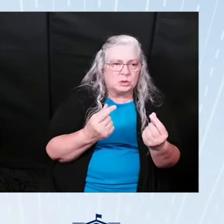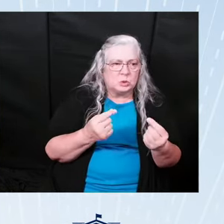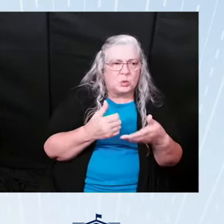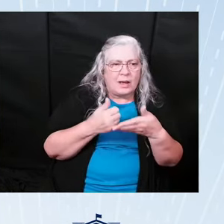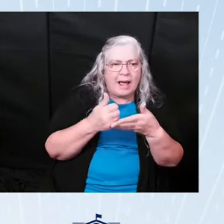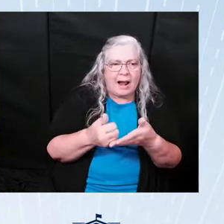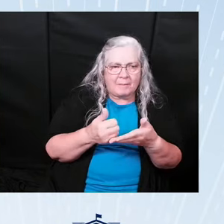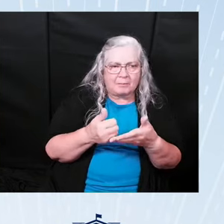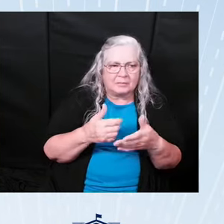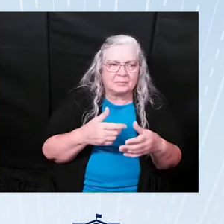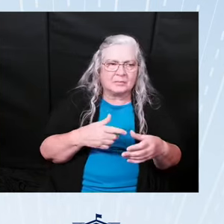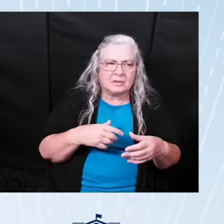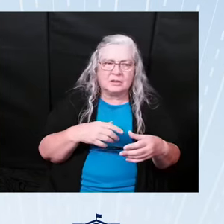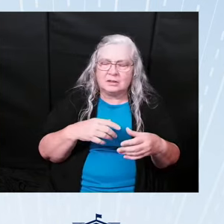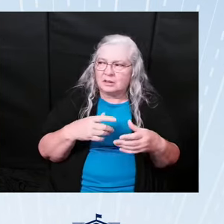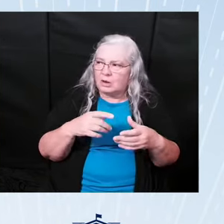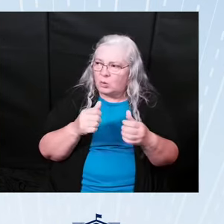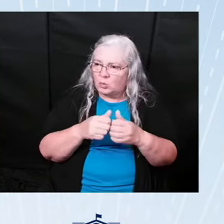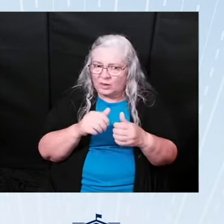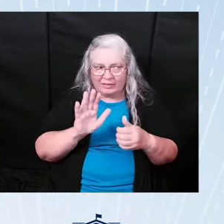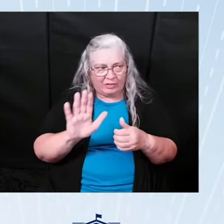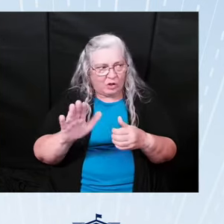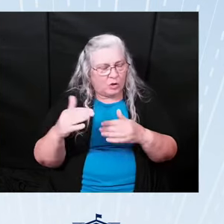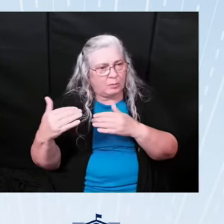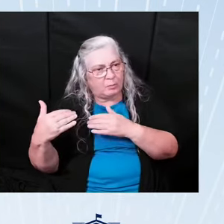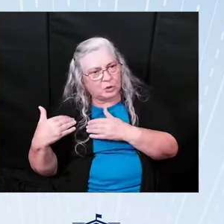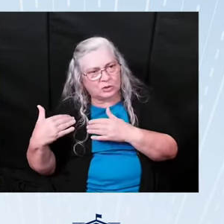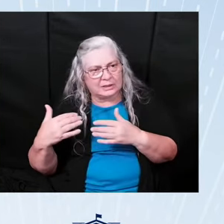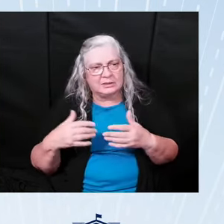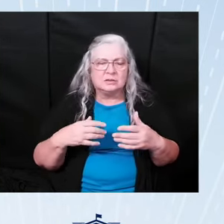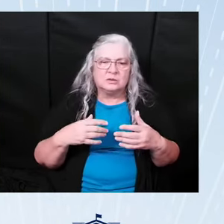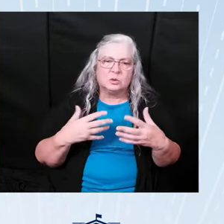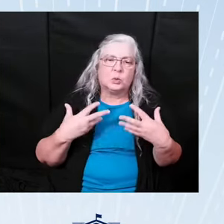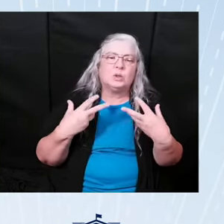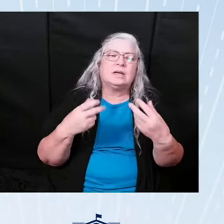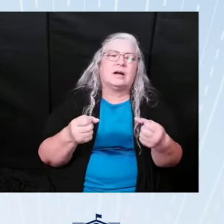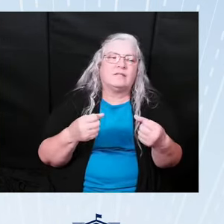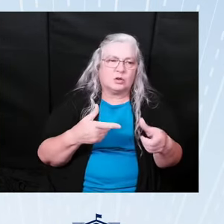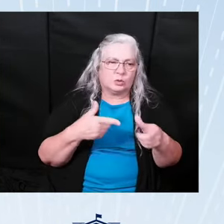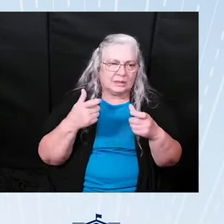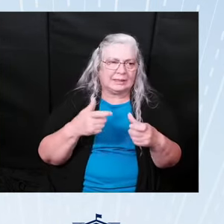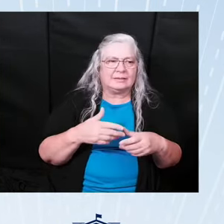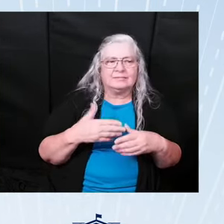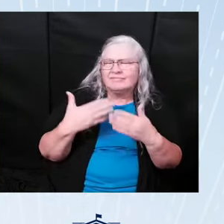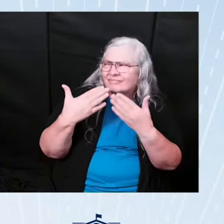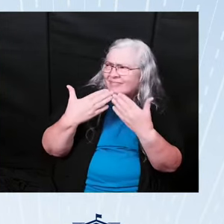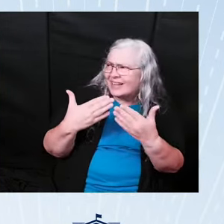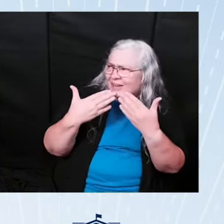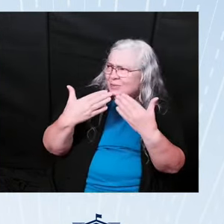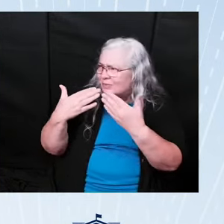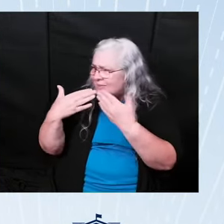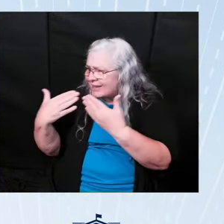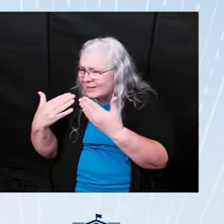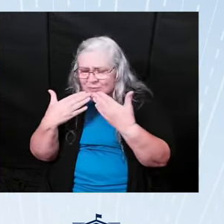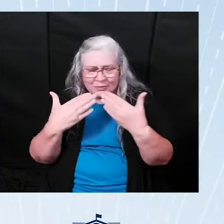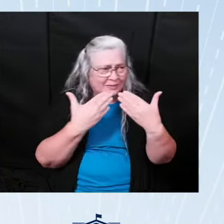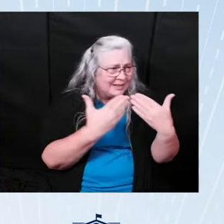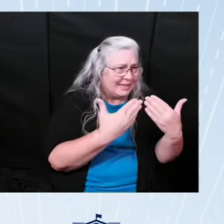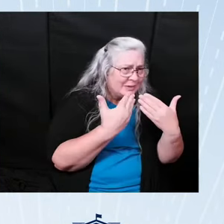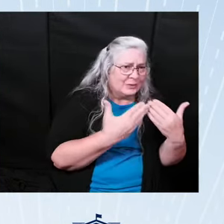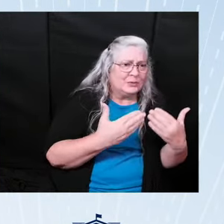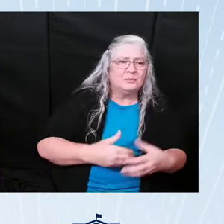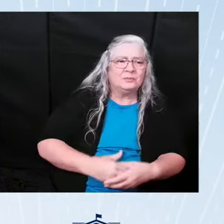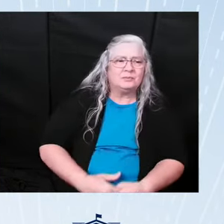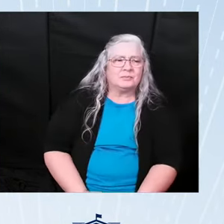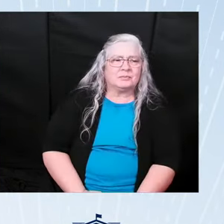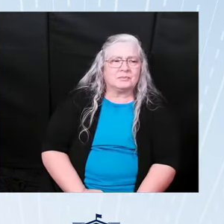Thank you so much. they have these controlled. So first of all, I just want to just lift up your